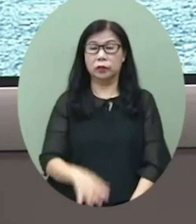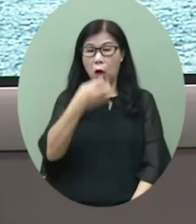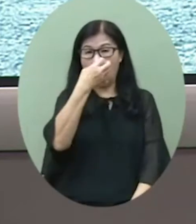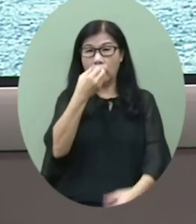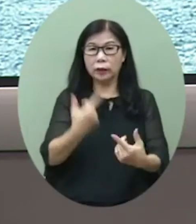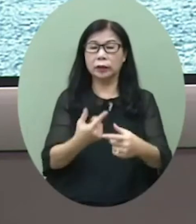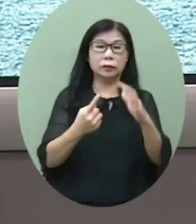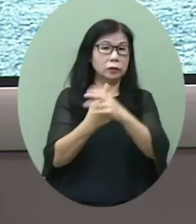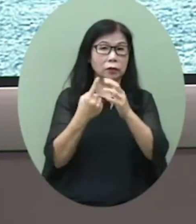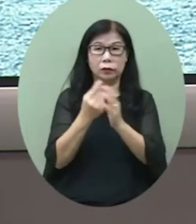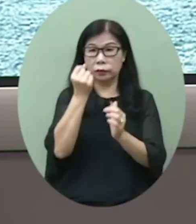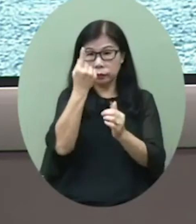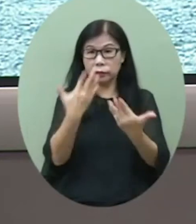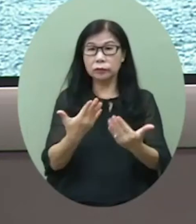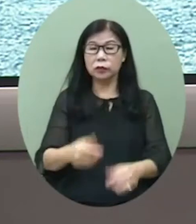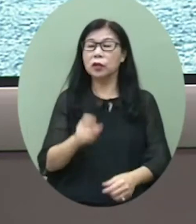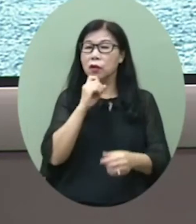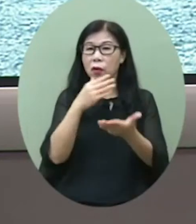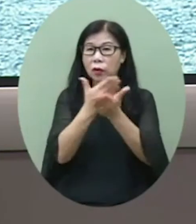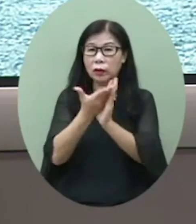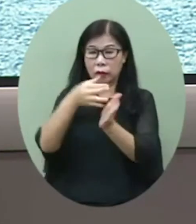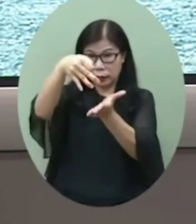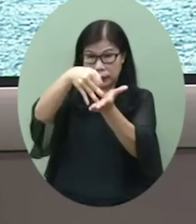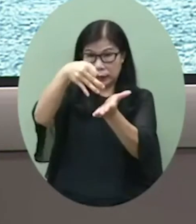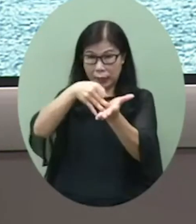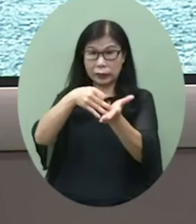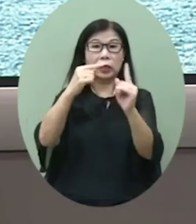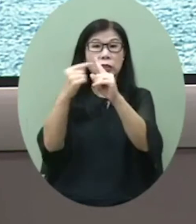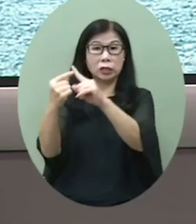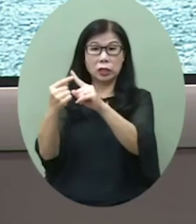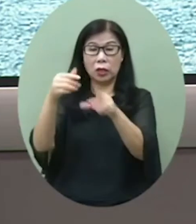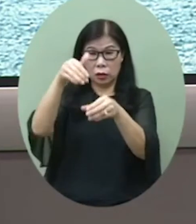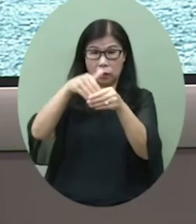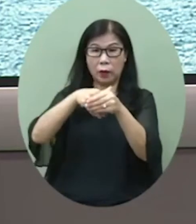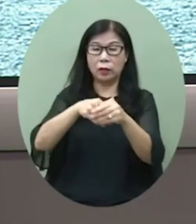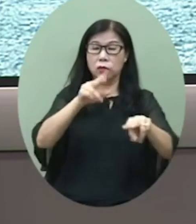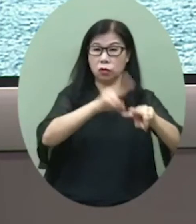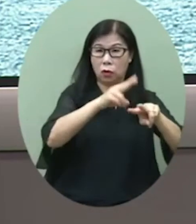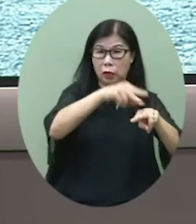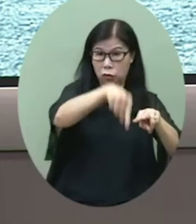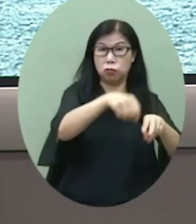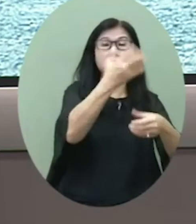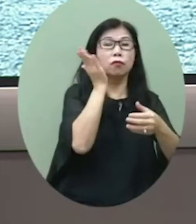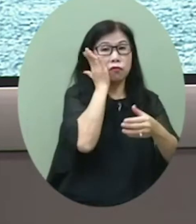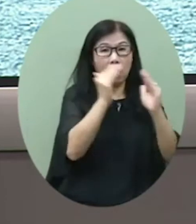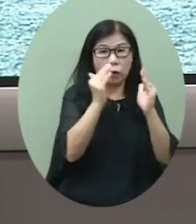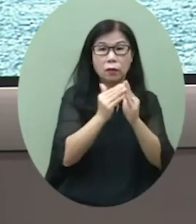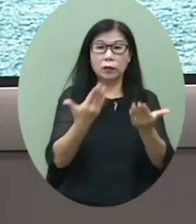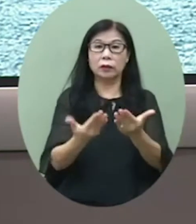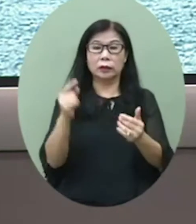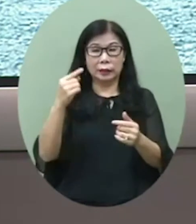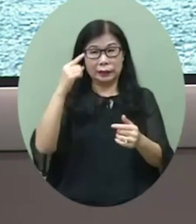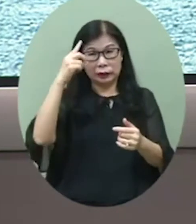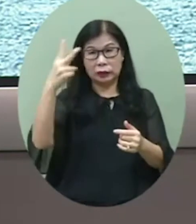it poses a great risk of infection. Another unique feature of the election is that